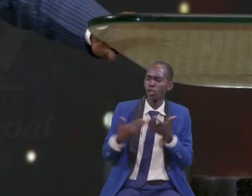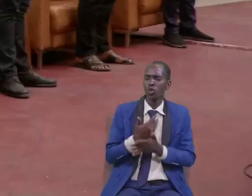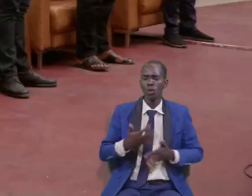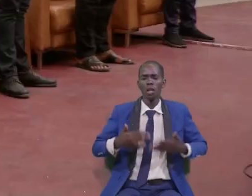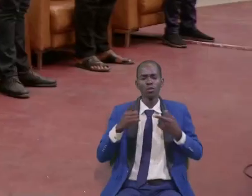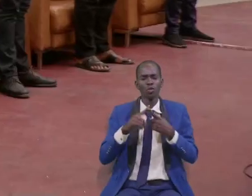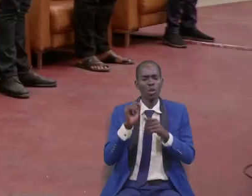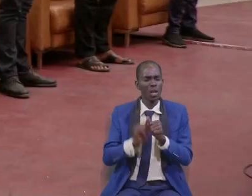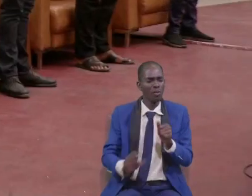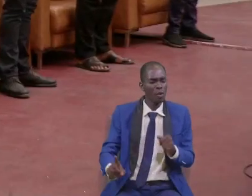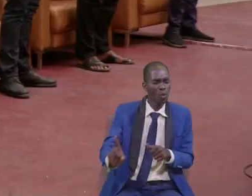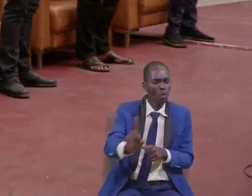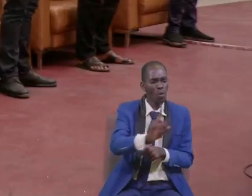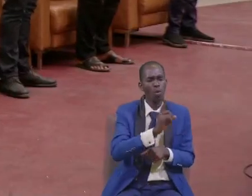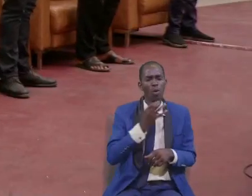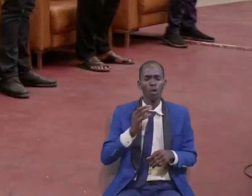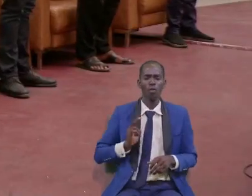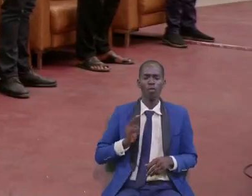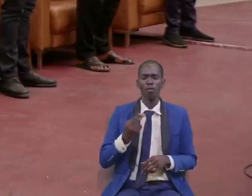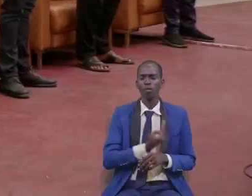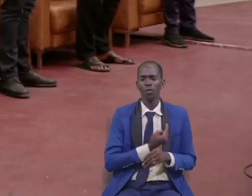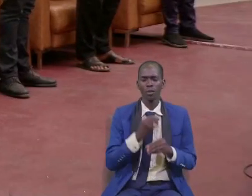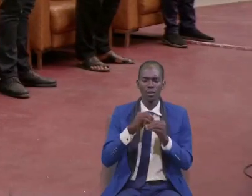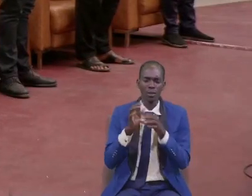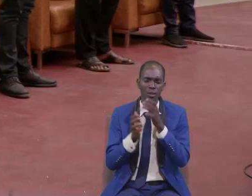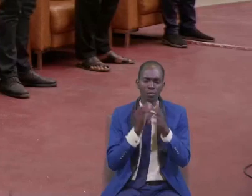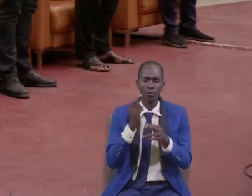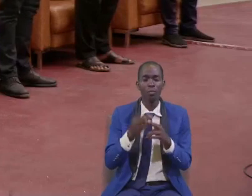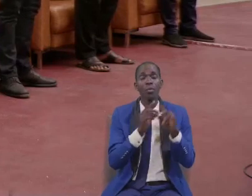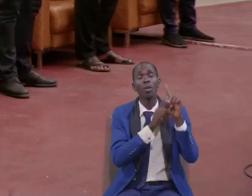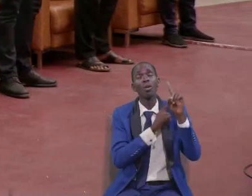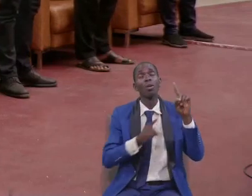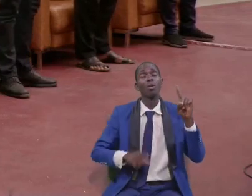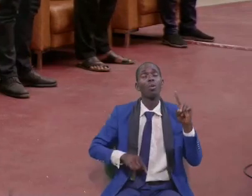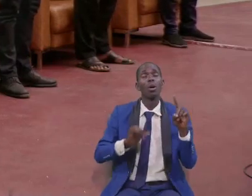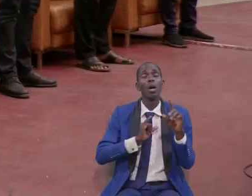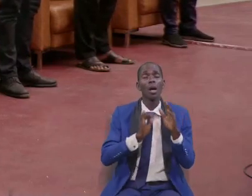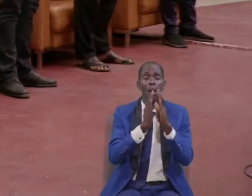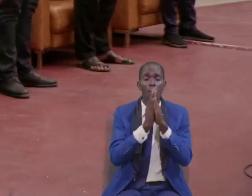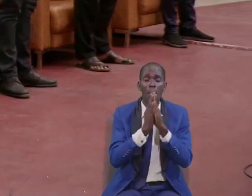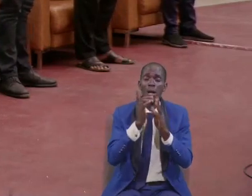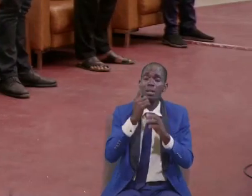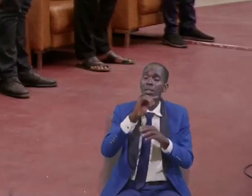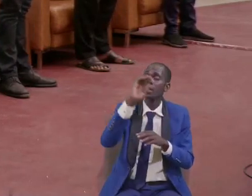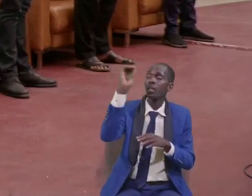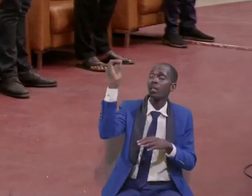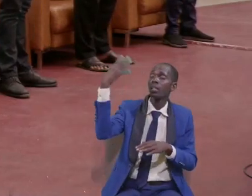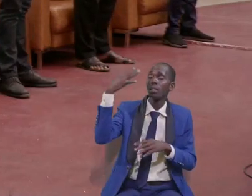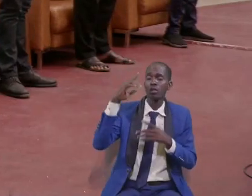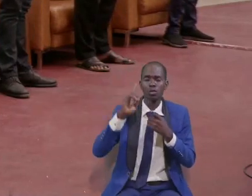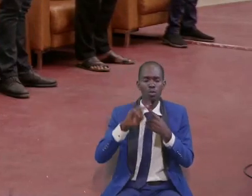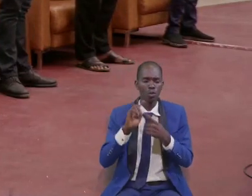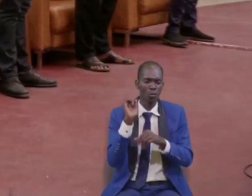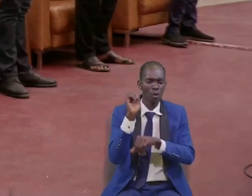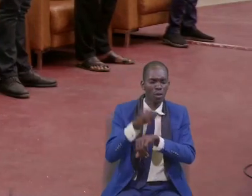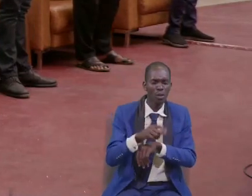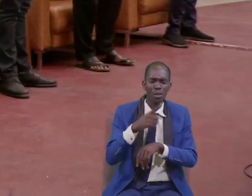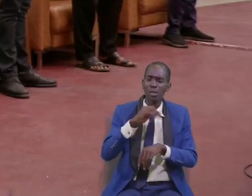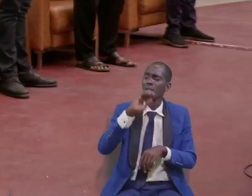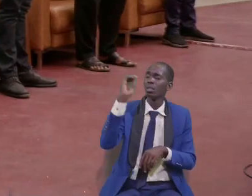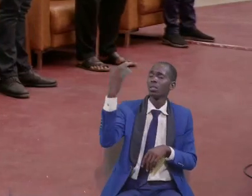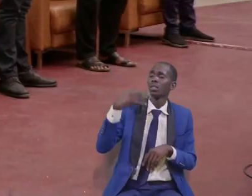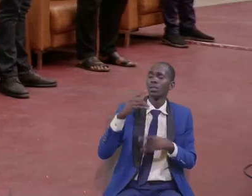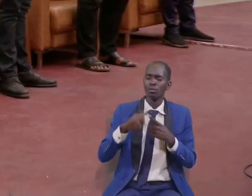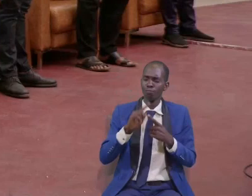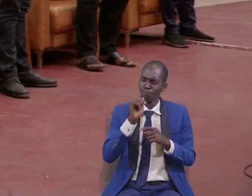in Jesus' name. Lord, I pray that grace to overcome, the grace to